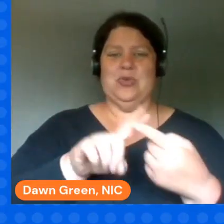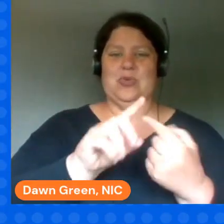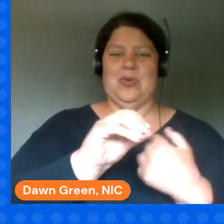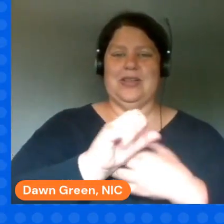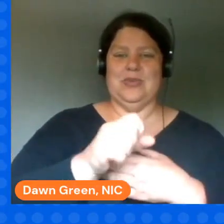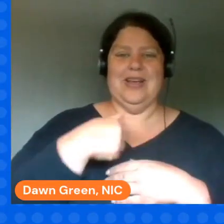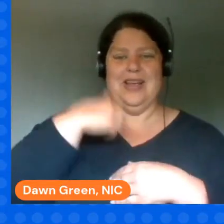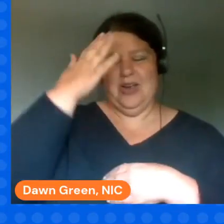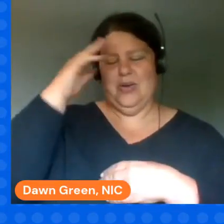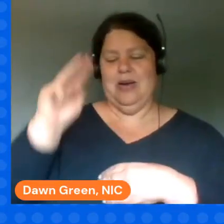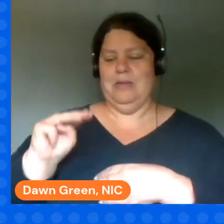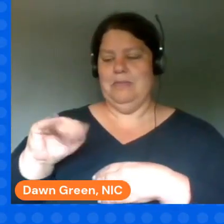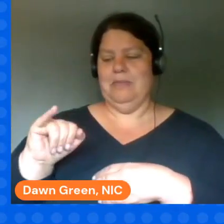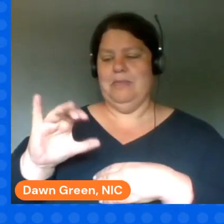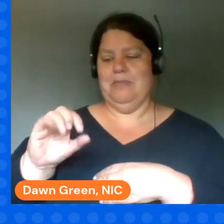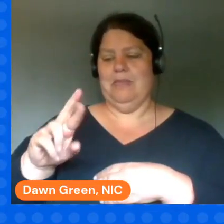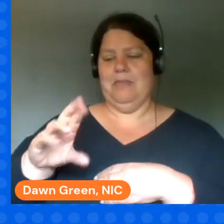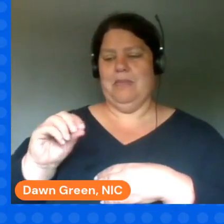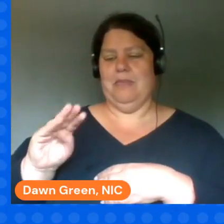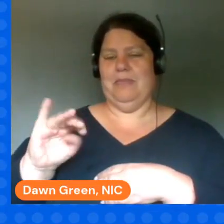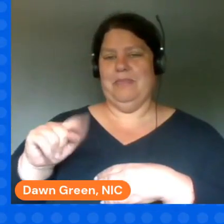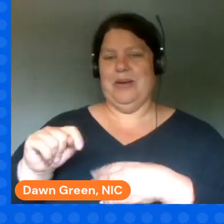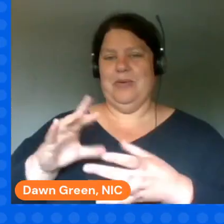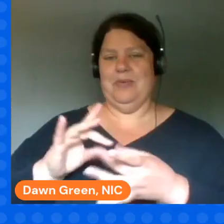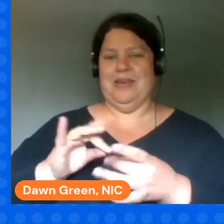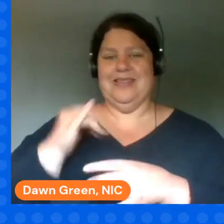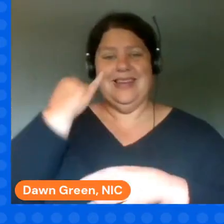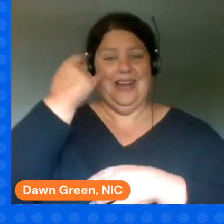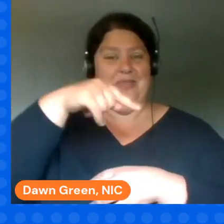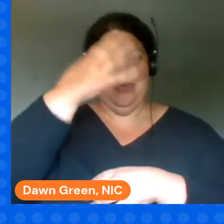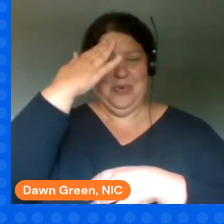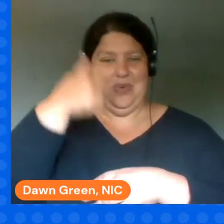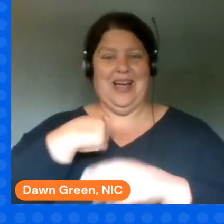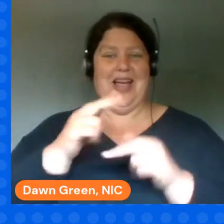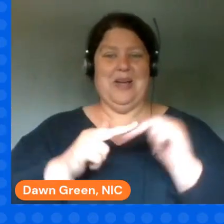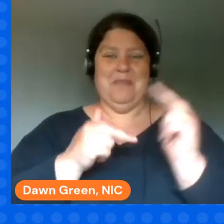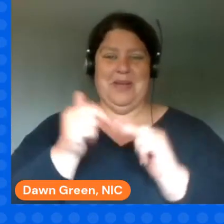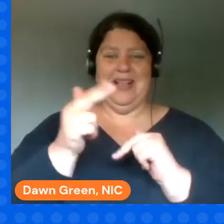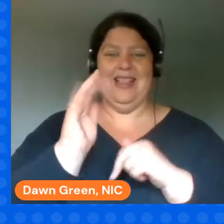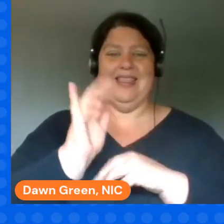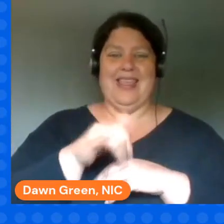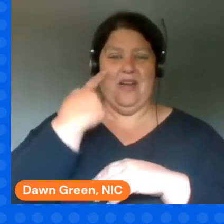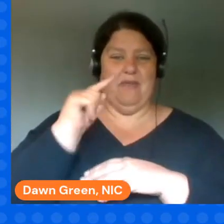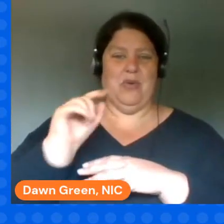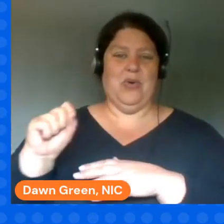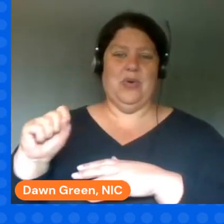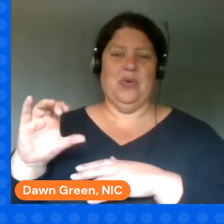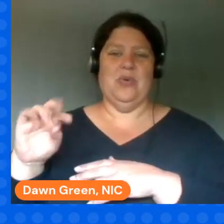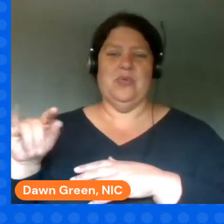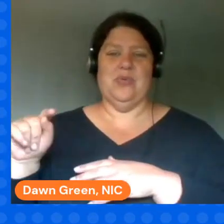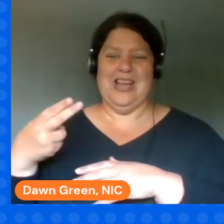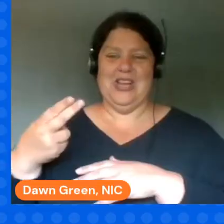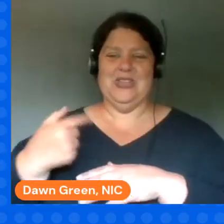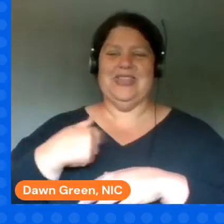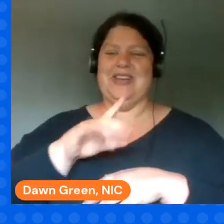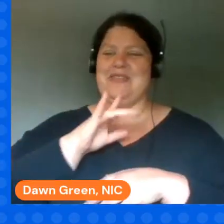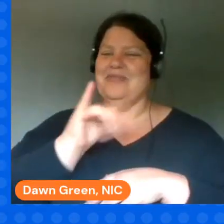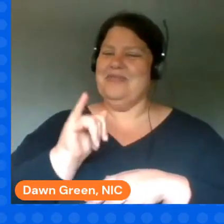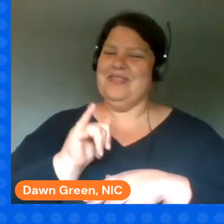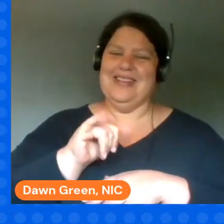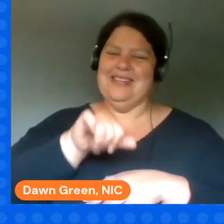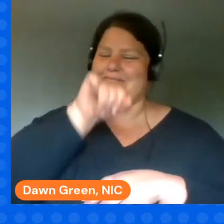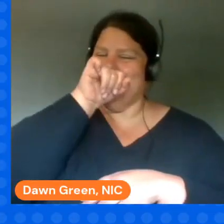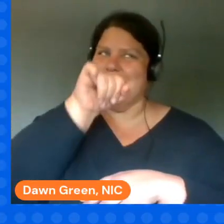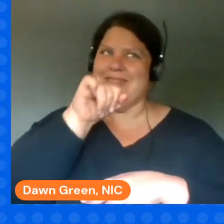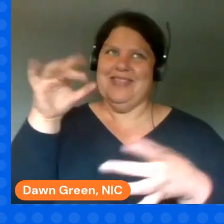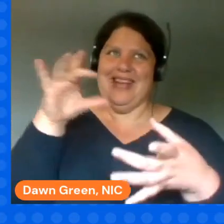in the chat. And if folks know me, I built the Microbit extension for Scratch. I care a great deal about connecting coding to the physical world and